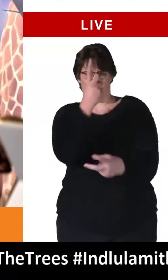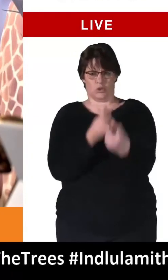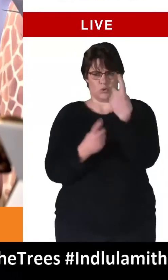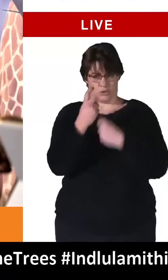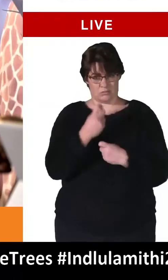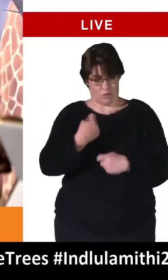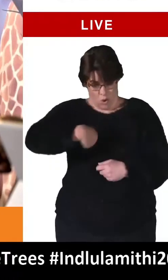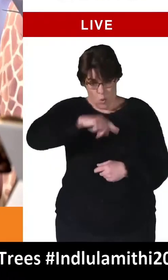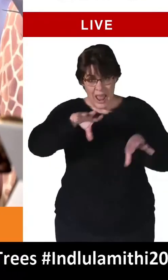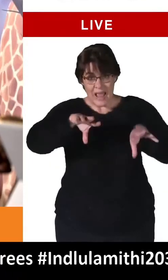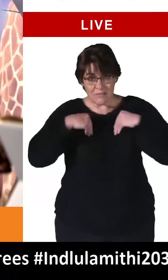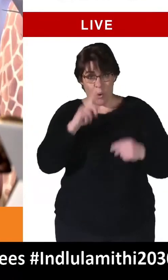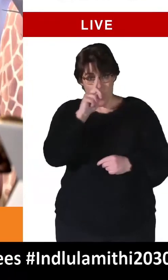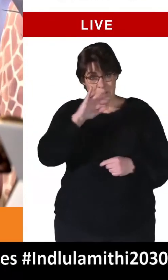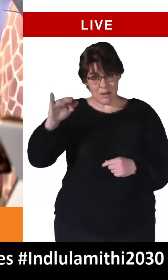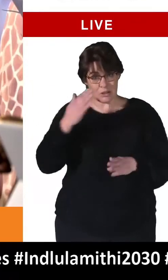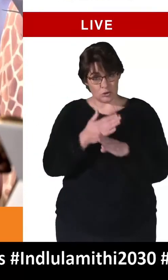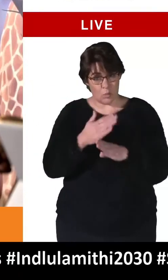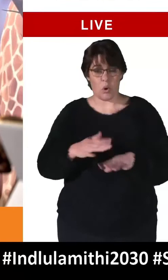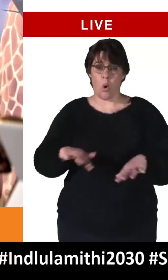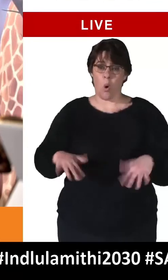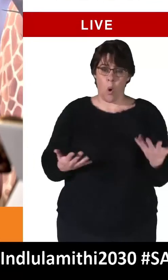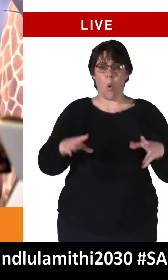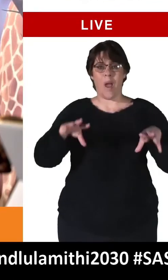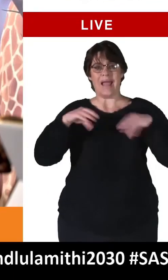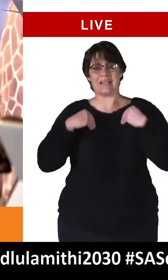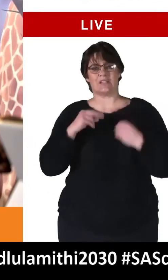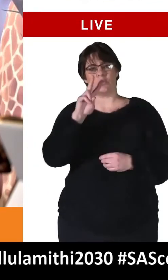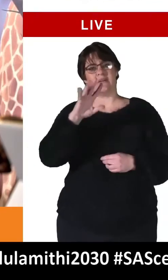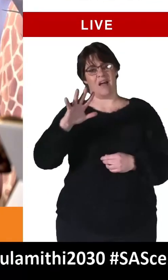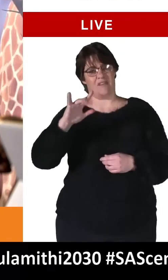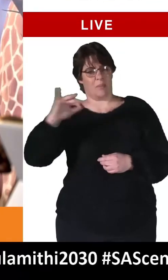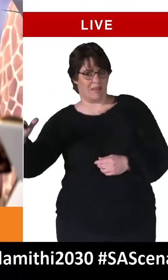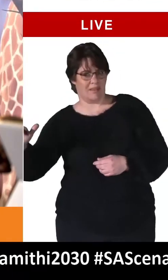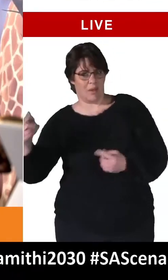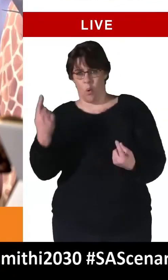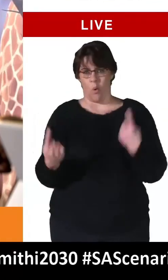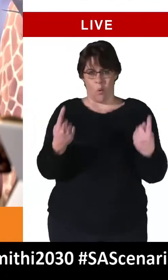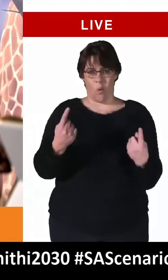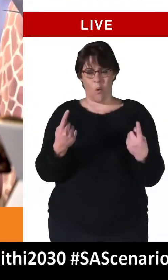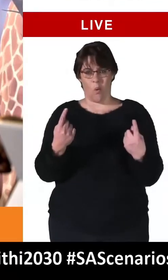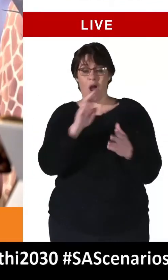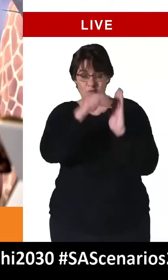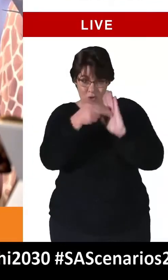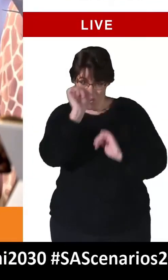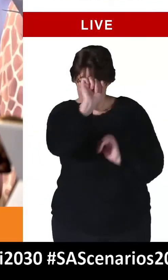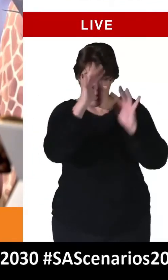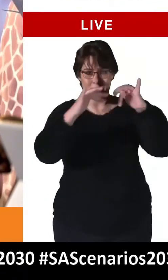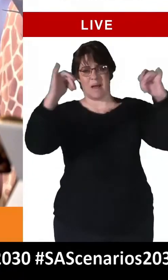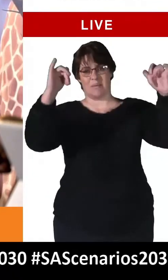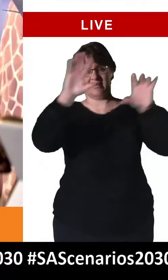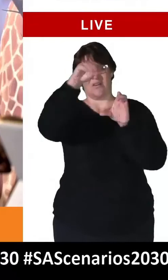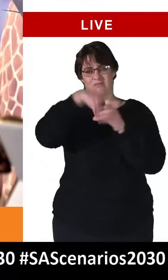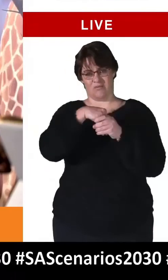we accept 1 million jobs, or should we accept 8.5 million, is the role that Parliament should actually